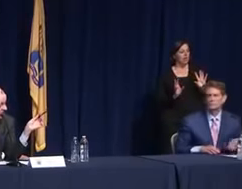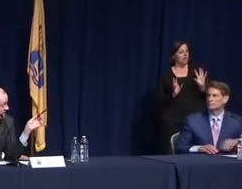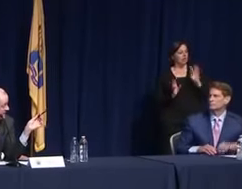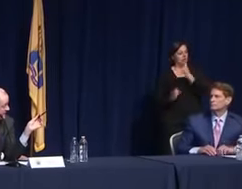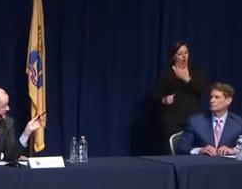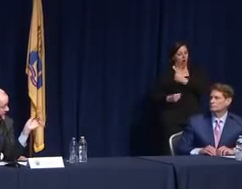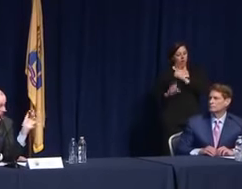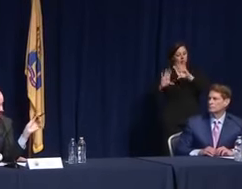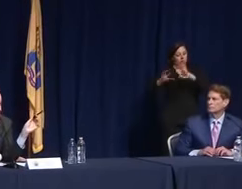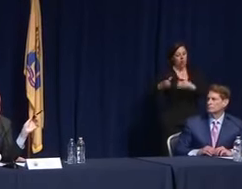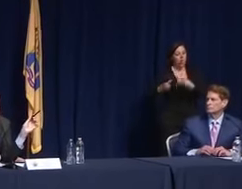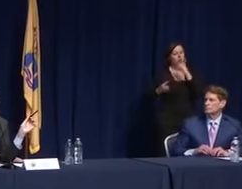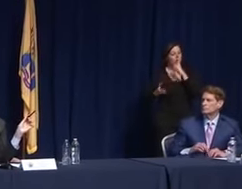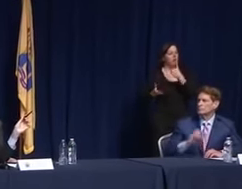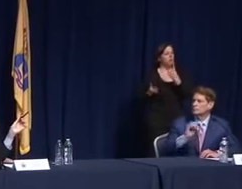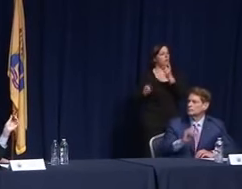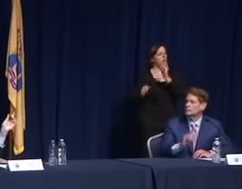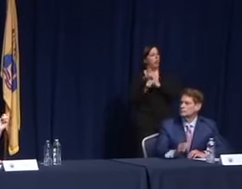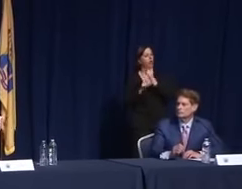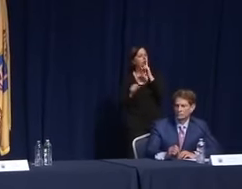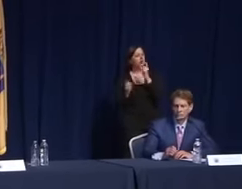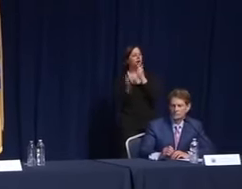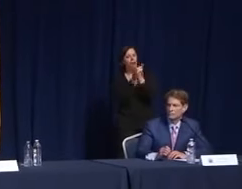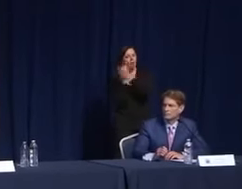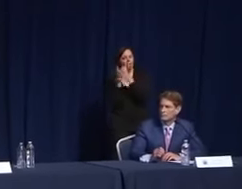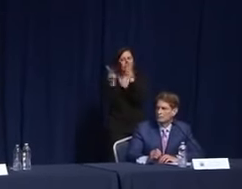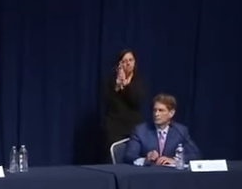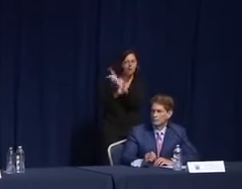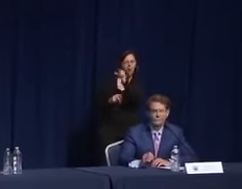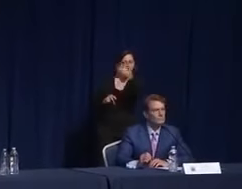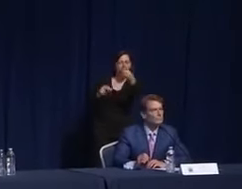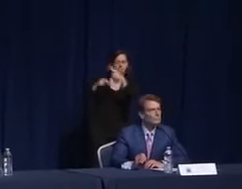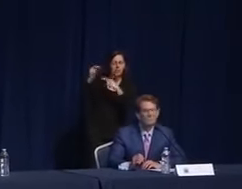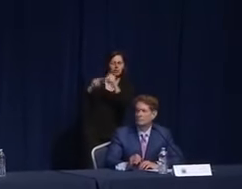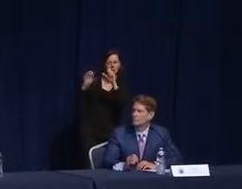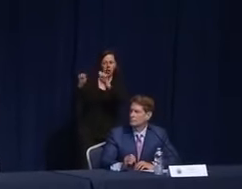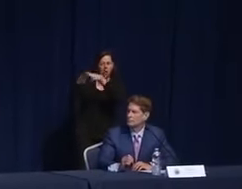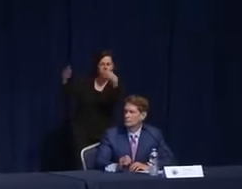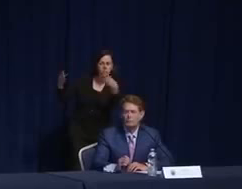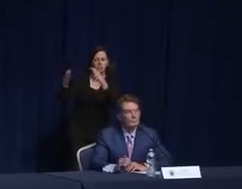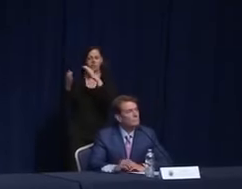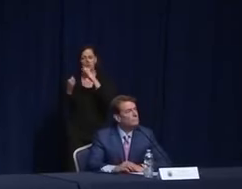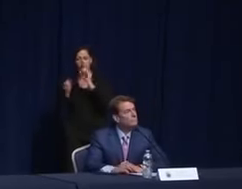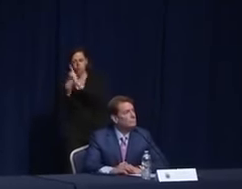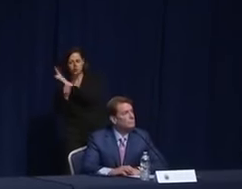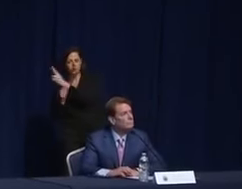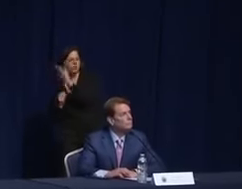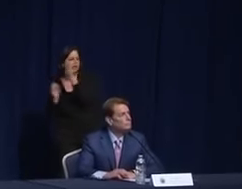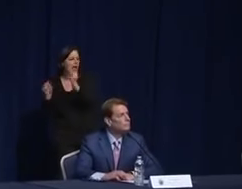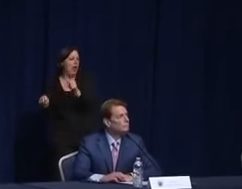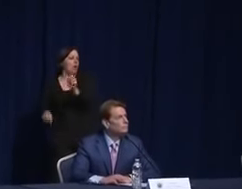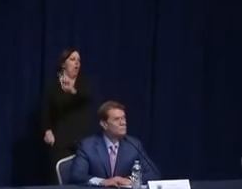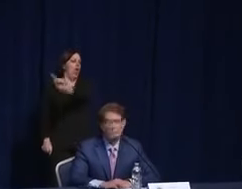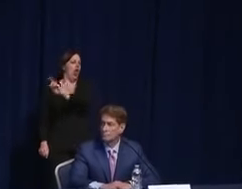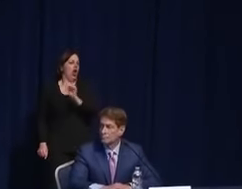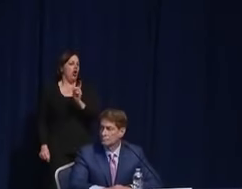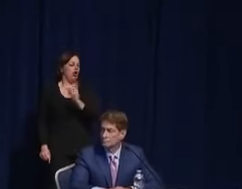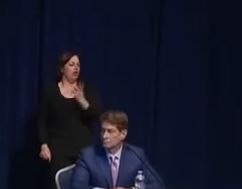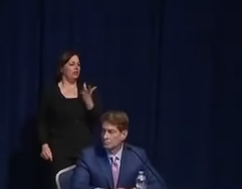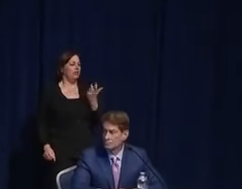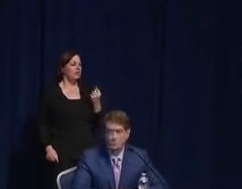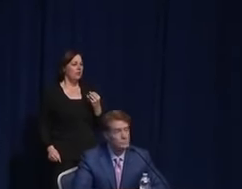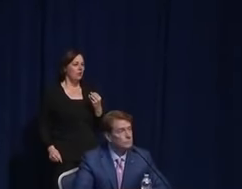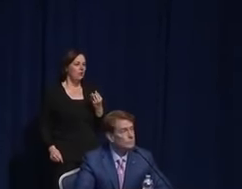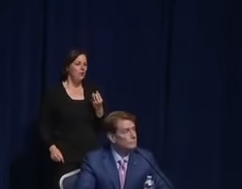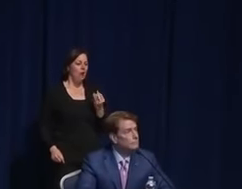facilities in the state, not on this, not on Underwood. So now we're going to go back very quickly